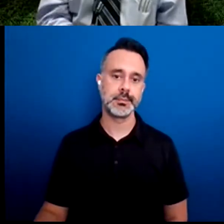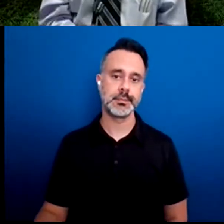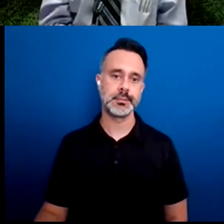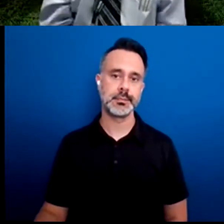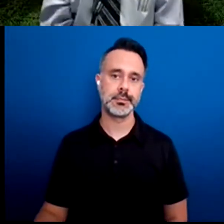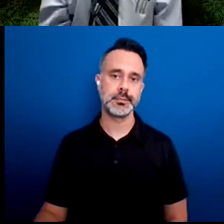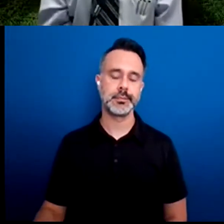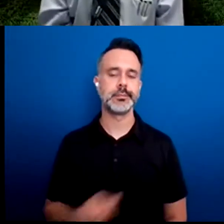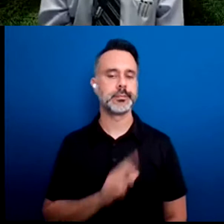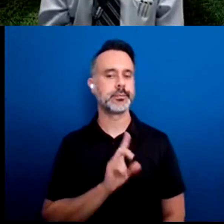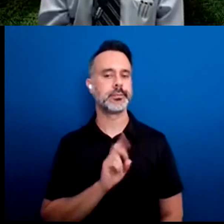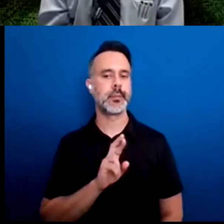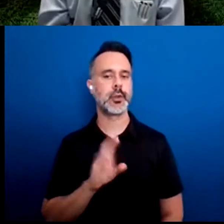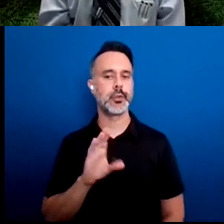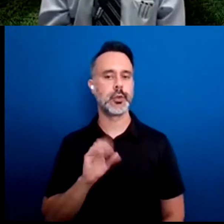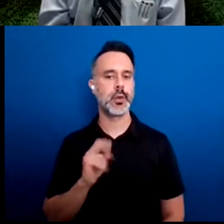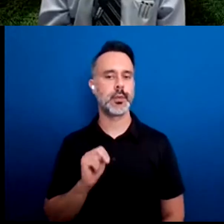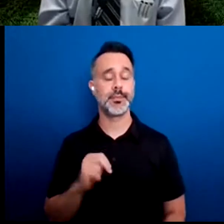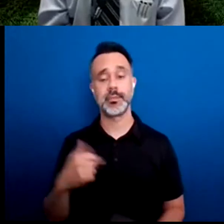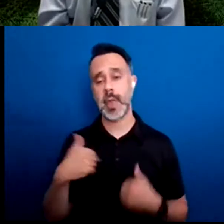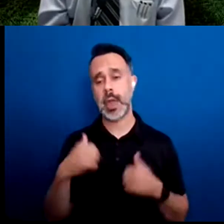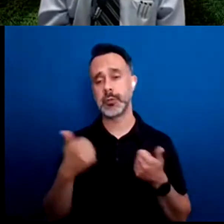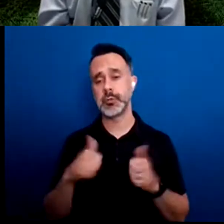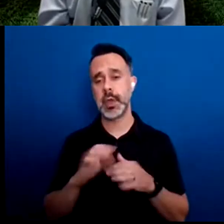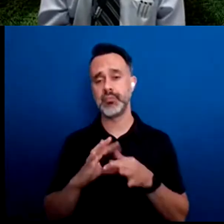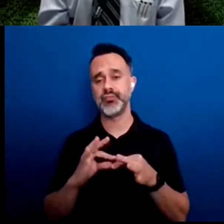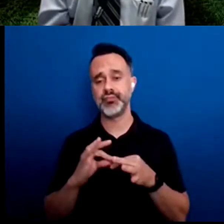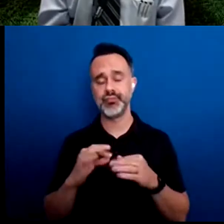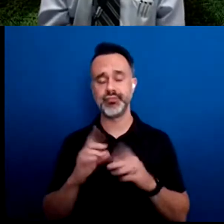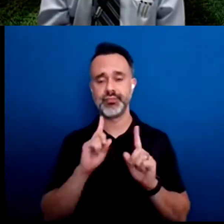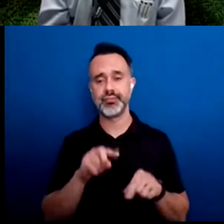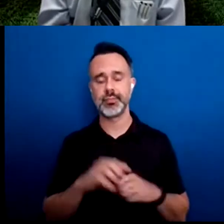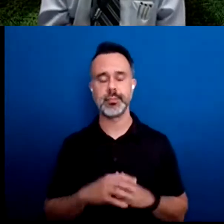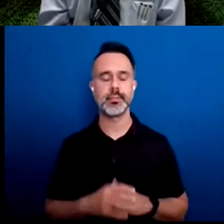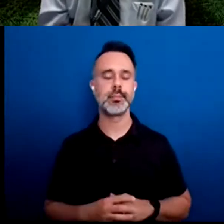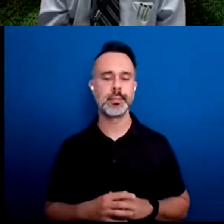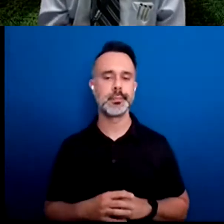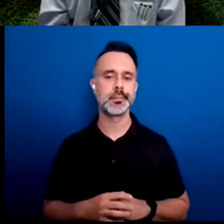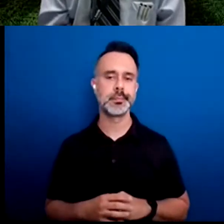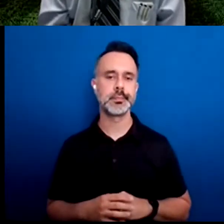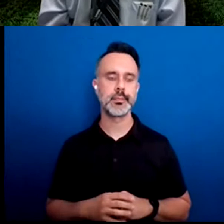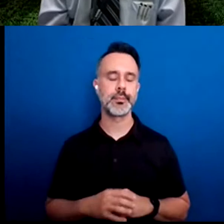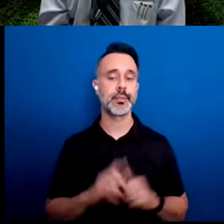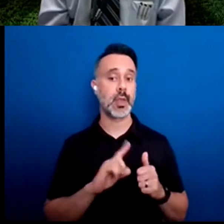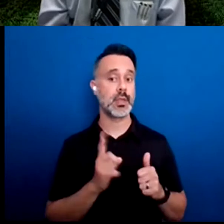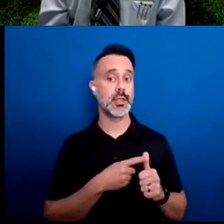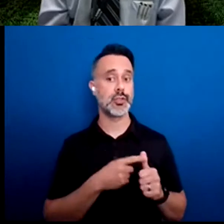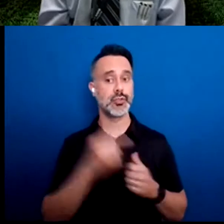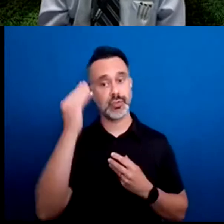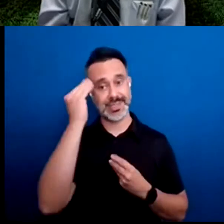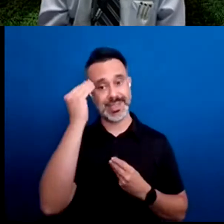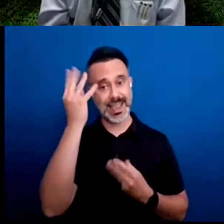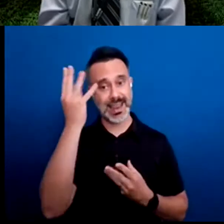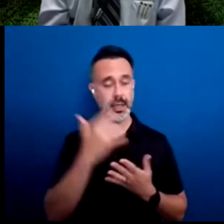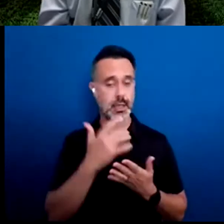Well, I can take a whack at that. I think the initial data were still,